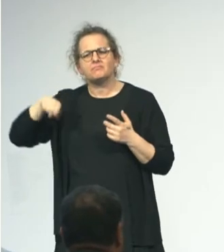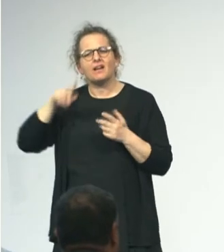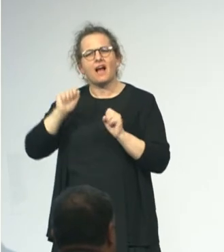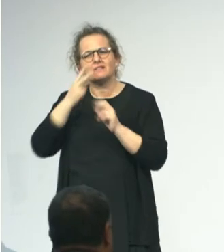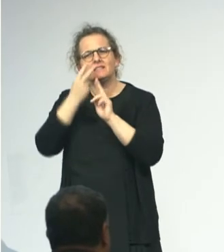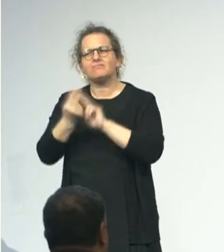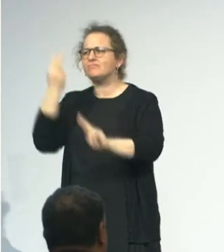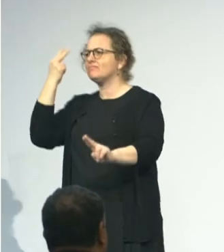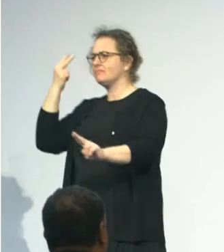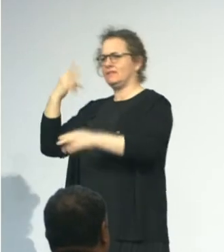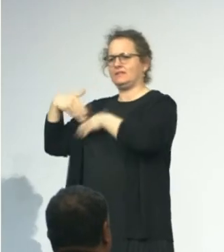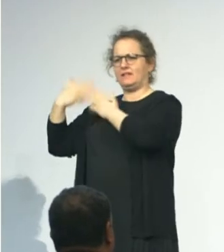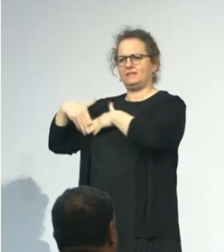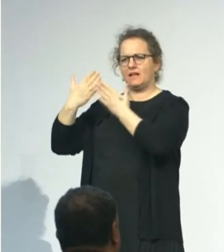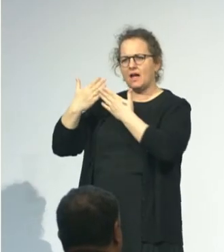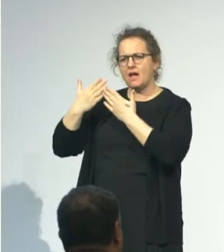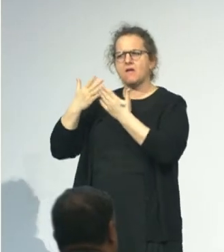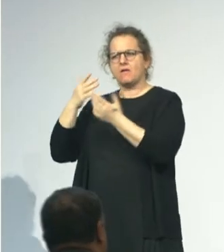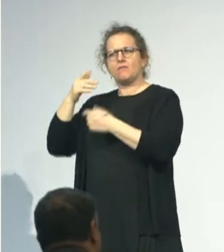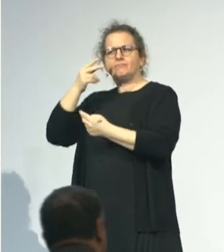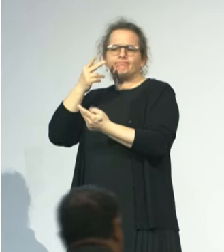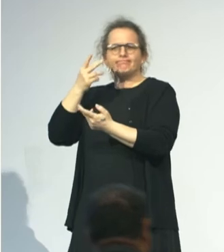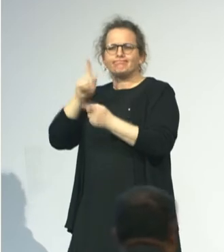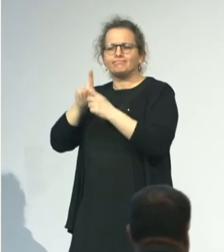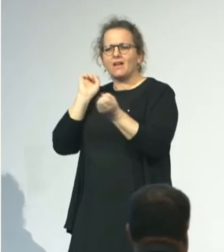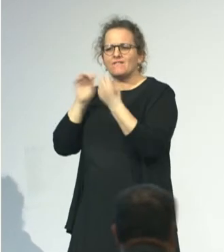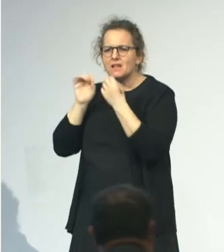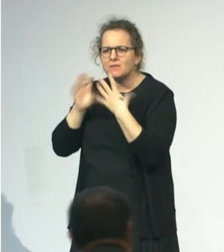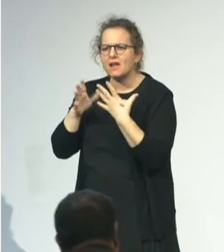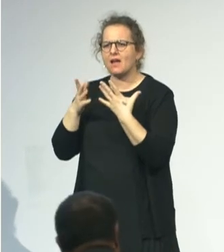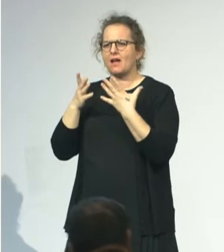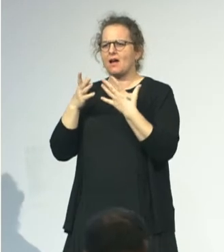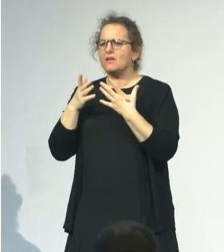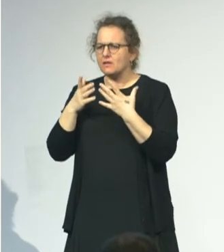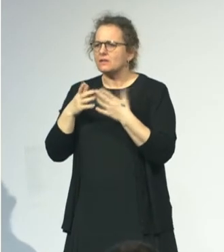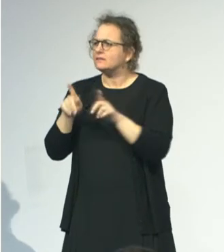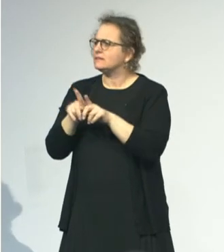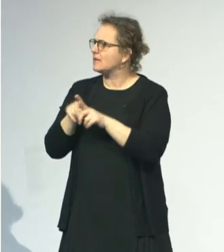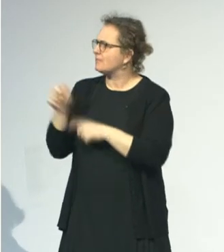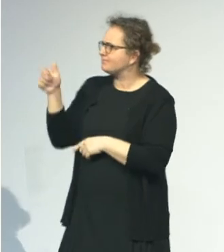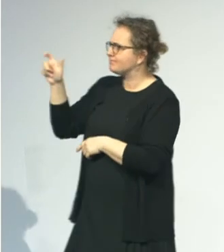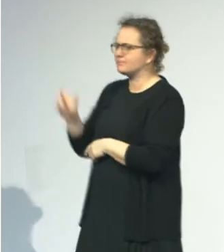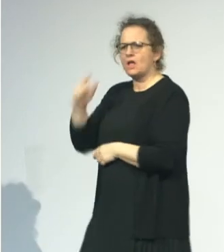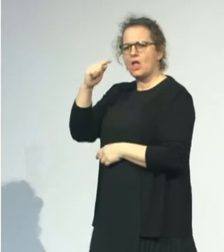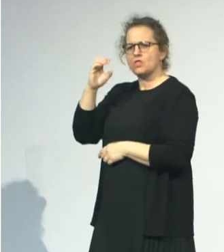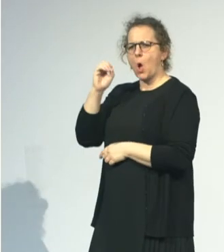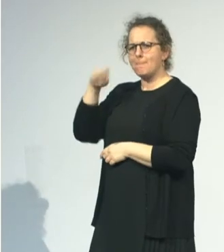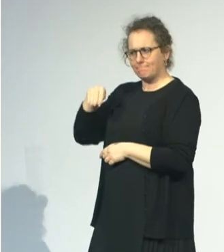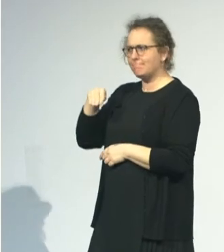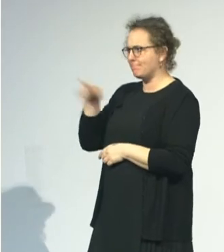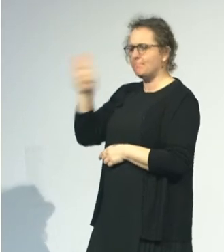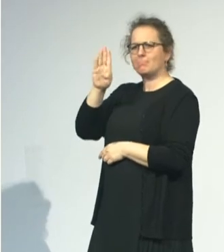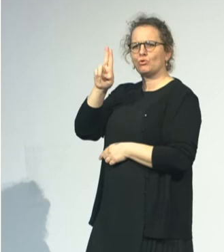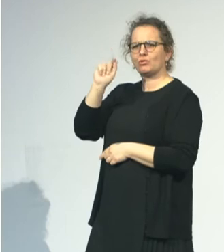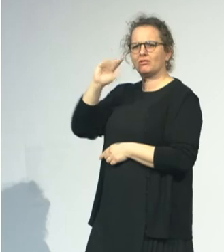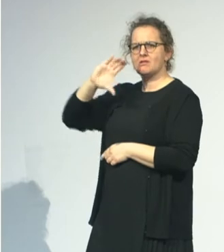our fantastic, still standing, Tom Butcher. Take it away. I could give you some James Bond music, but I think you can